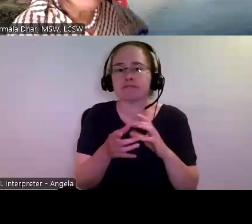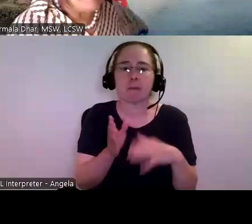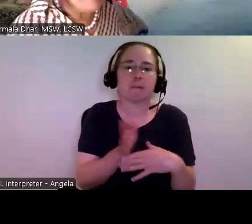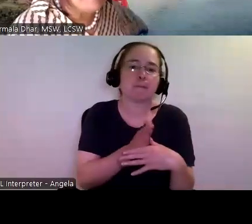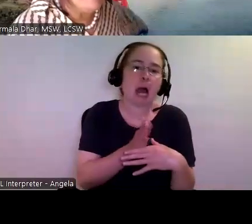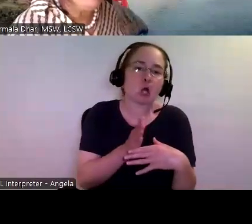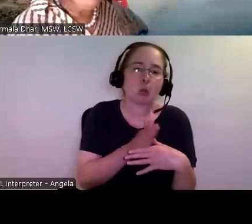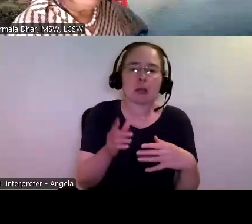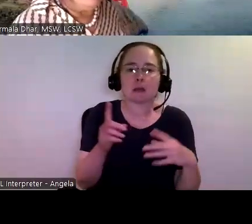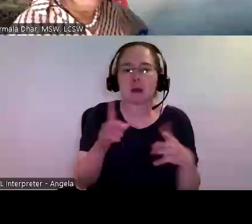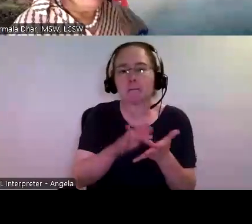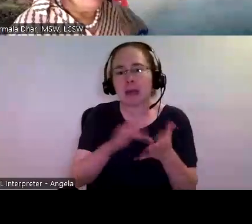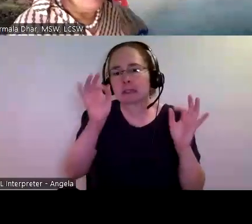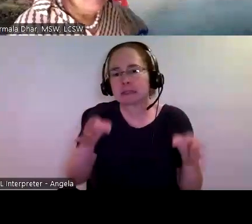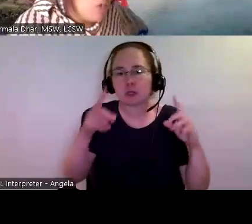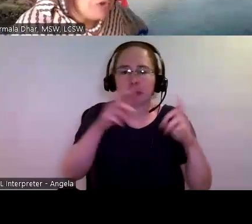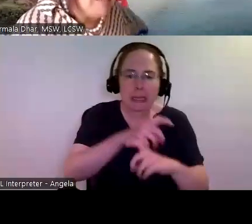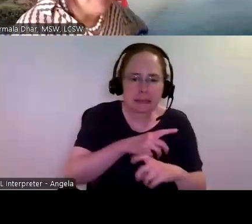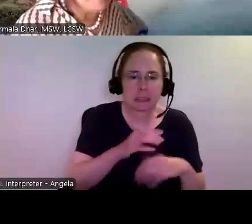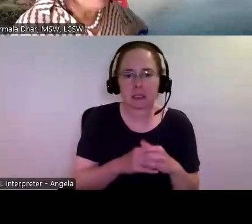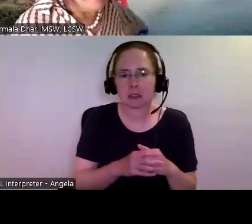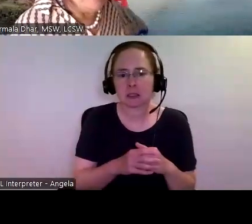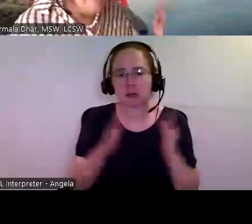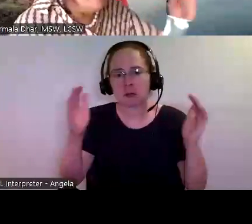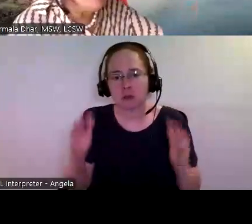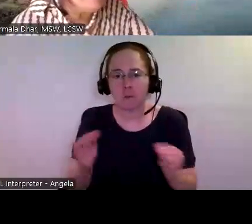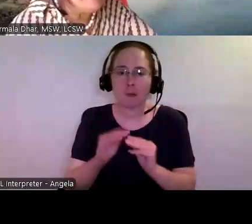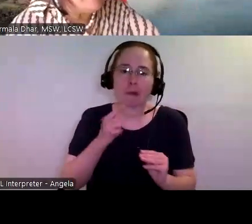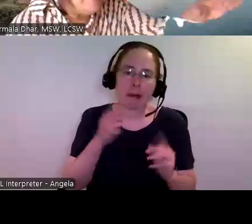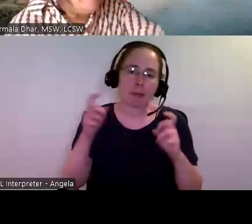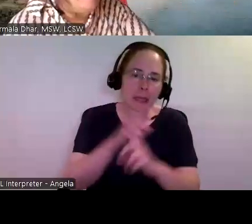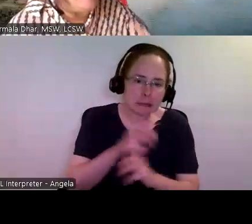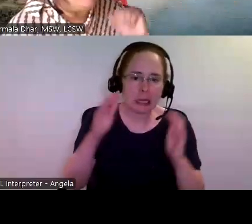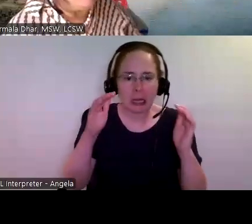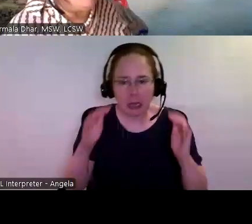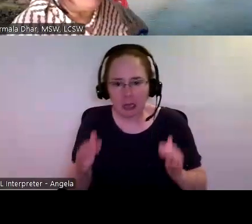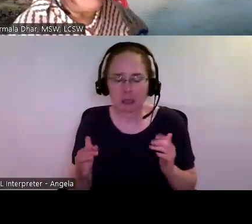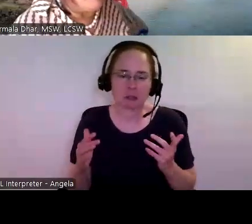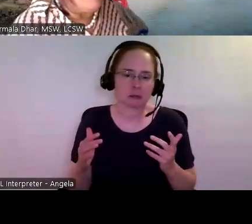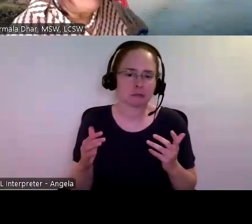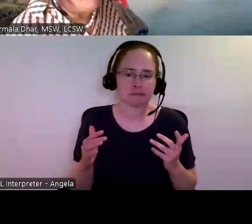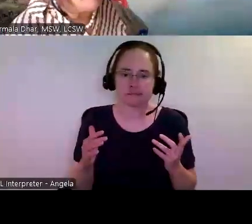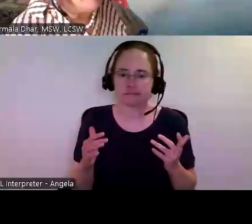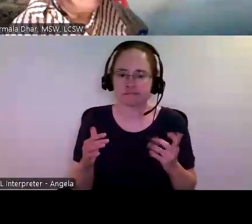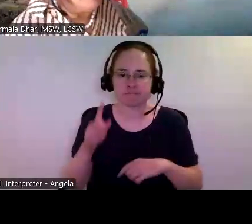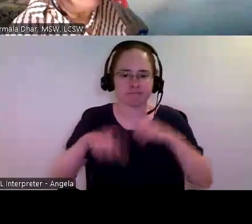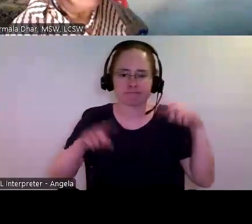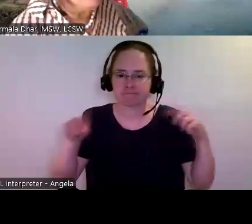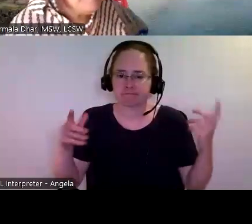decision complexity, you know, with more complexity. And as you can see, there